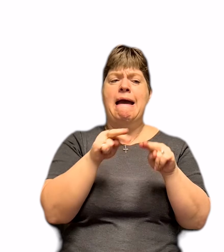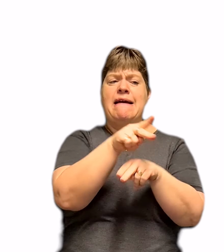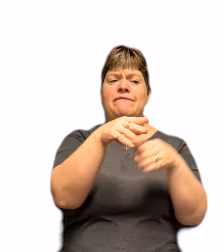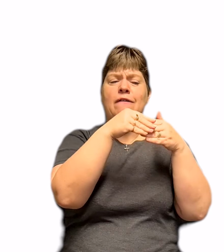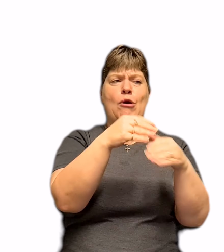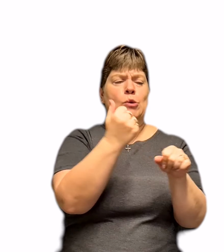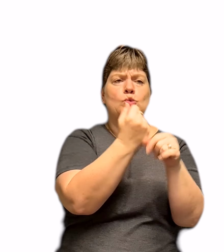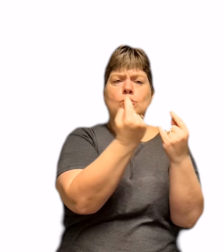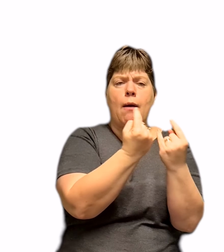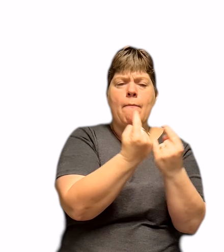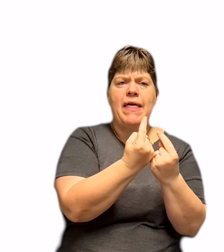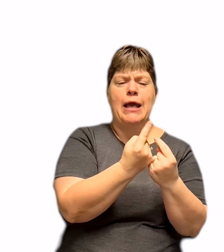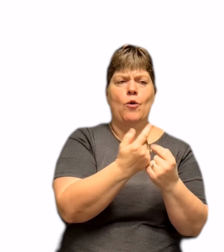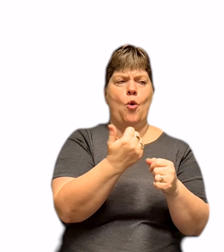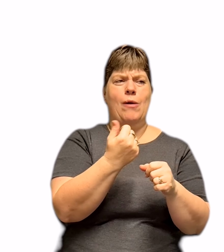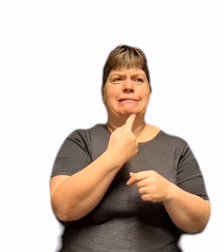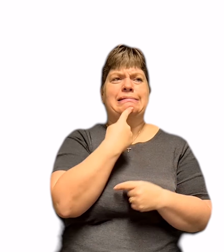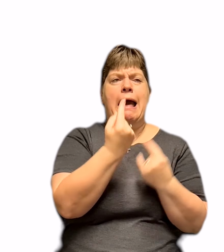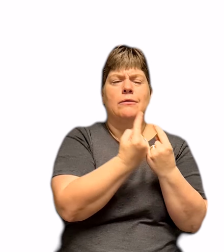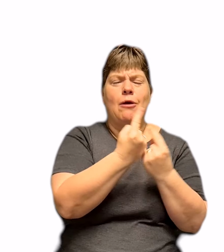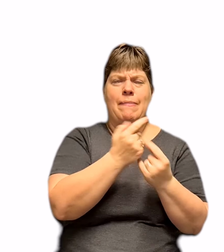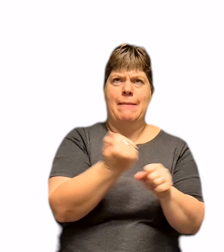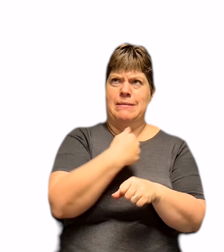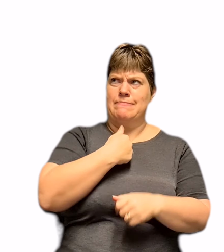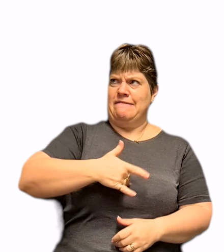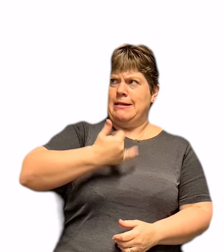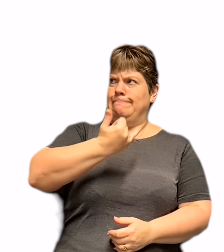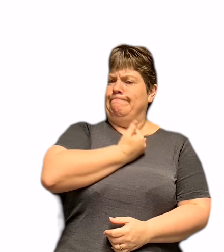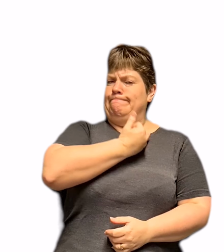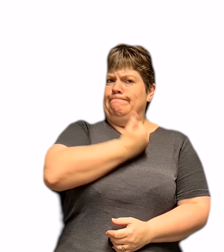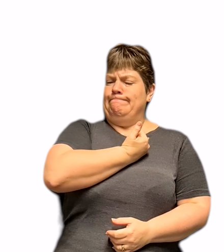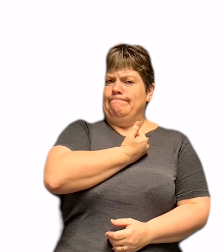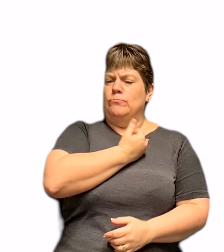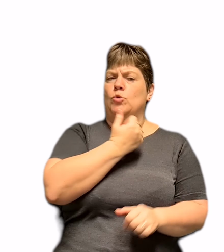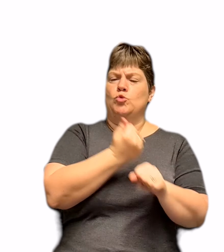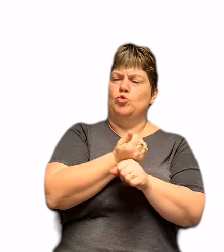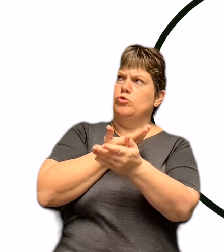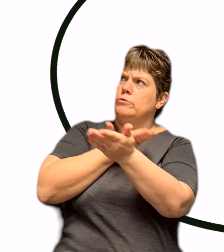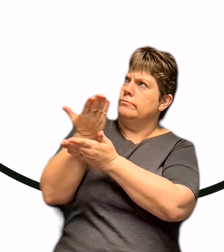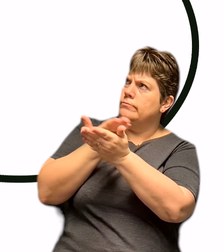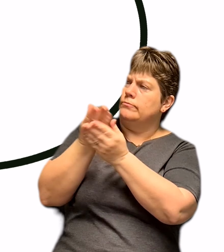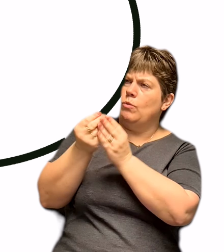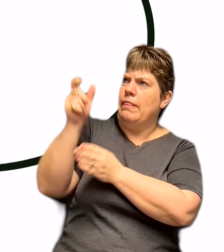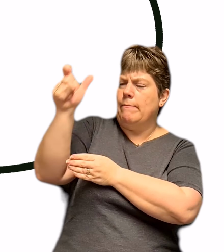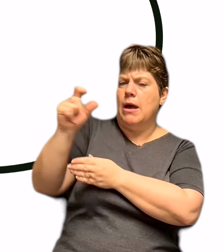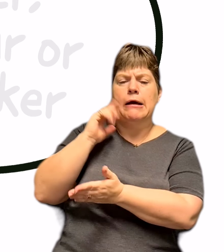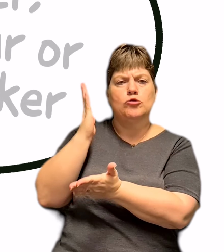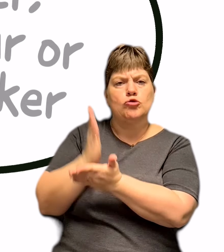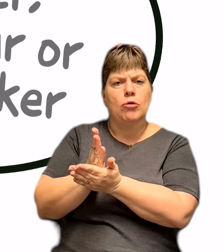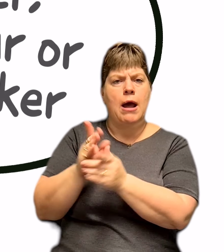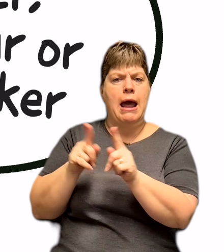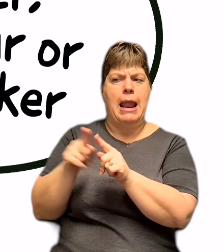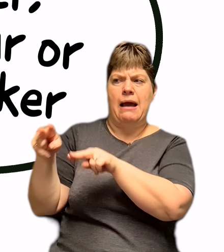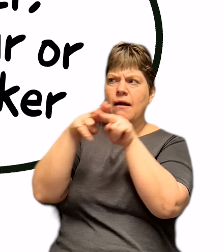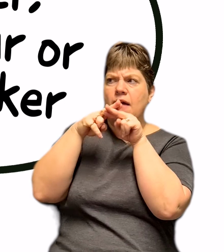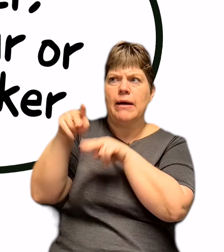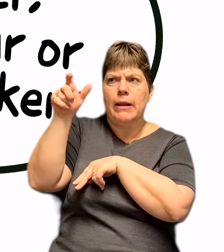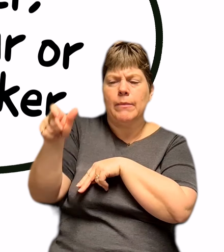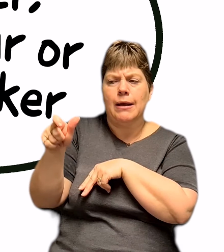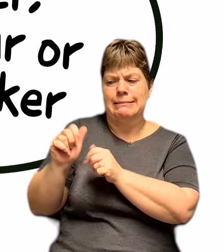they do or say anything that makes you feel bad, you should talk about what's going on with someone you trust. Like a family member,